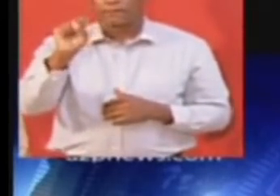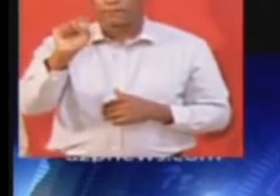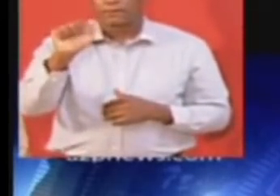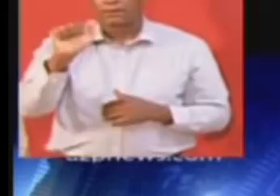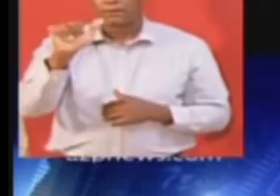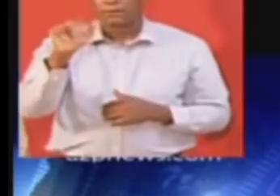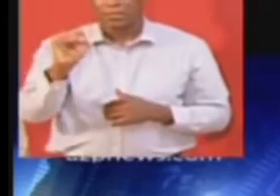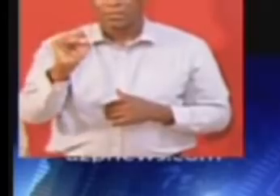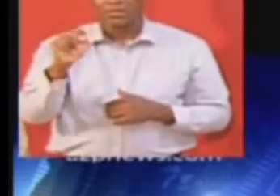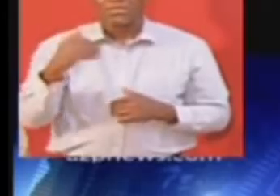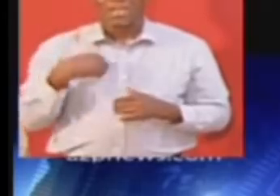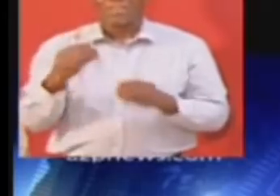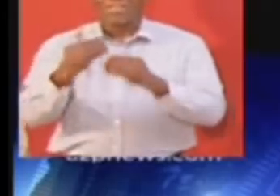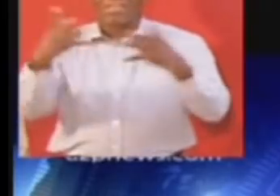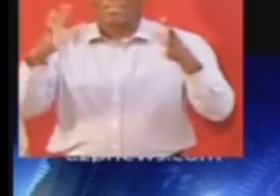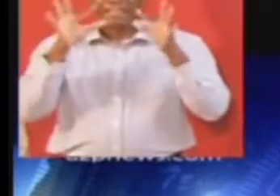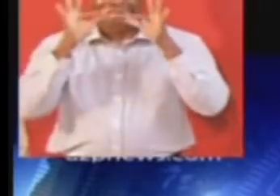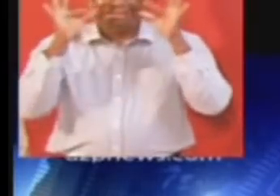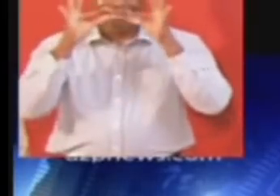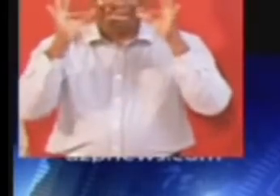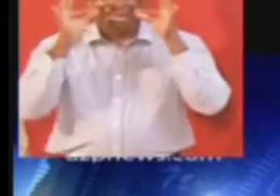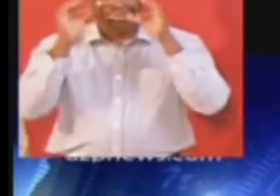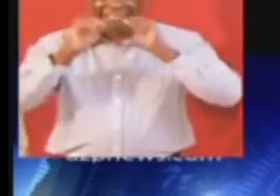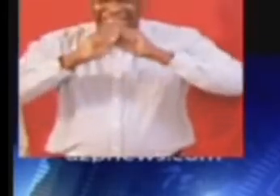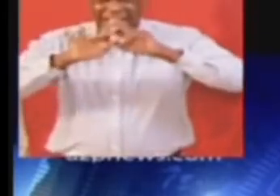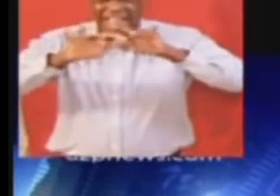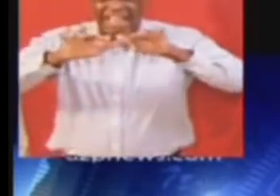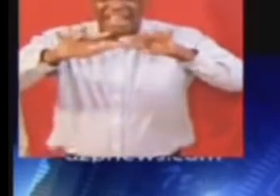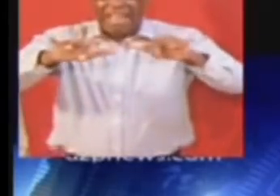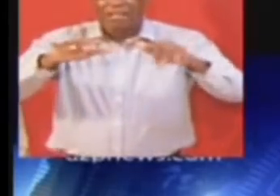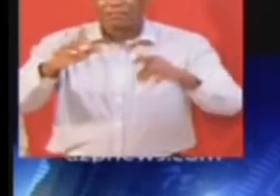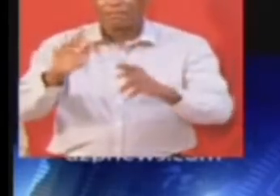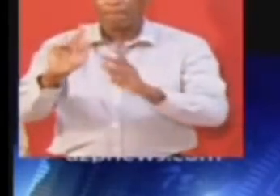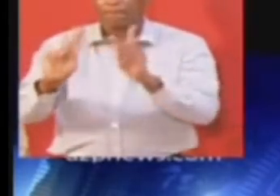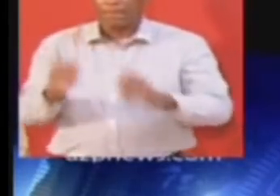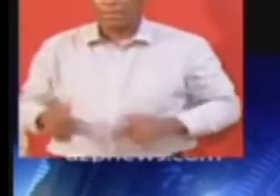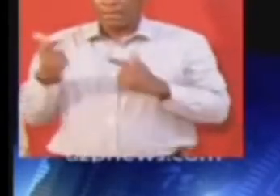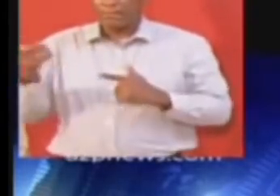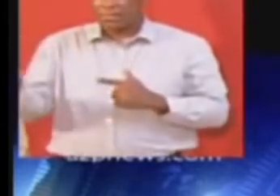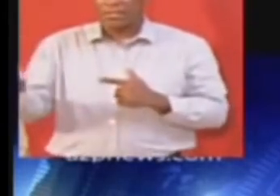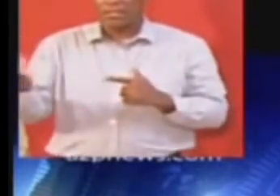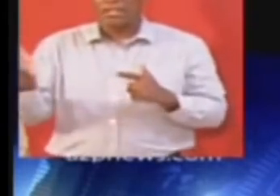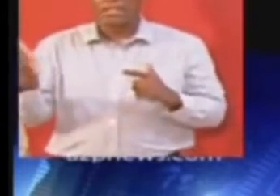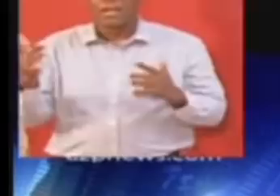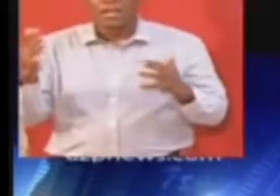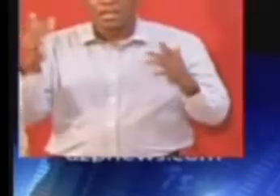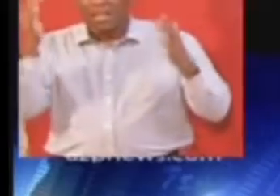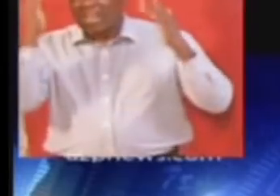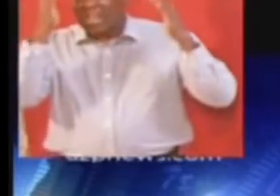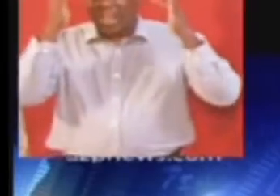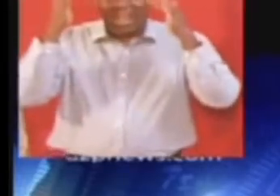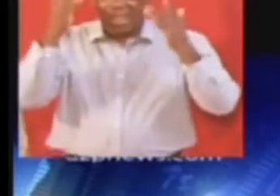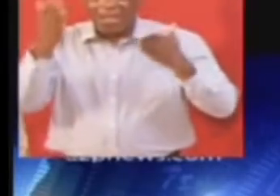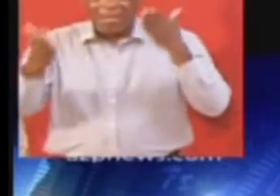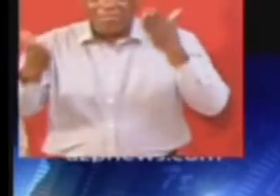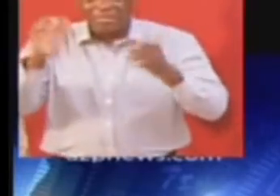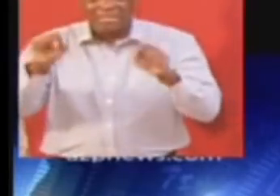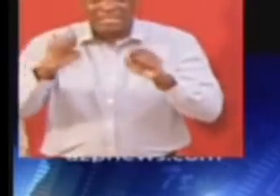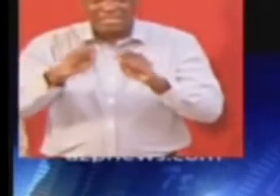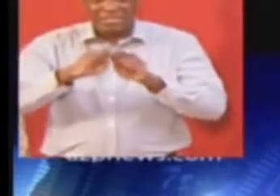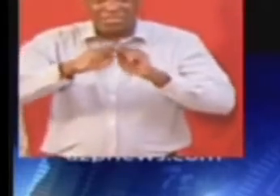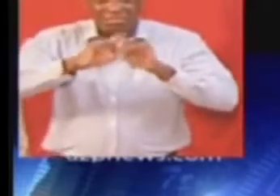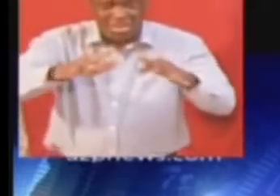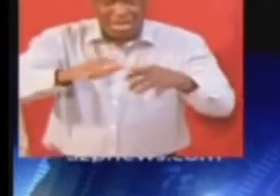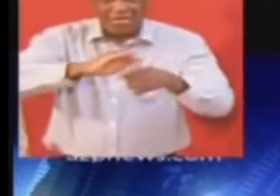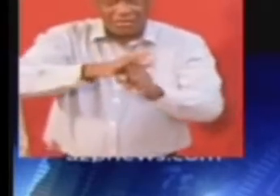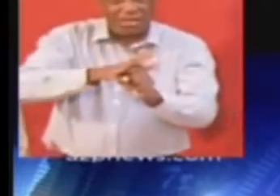that it may spread the COVID-19. It is causing a nuisance in the area, and I want to